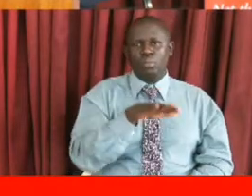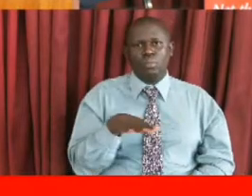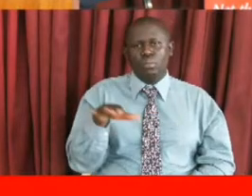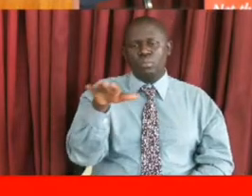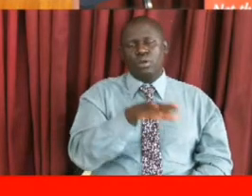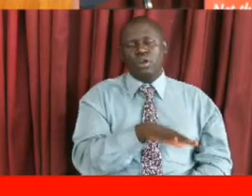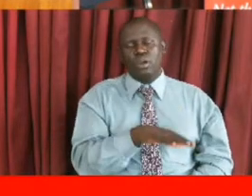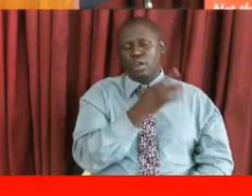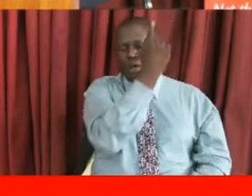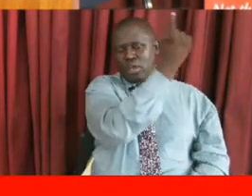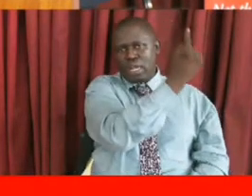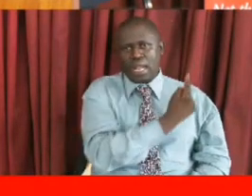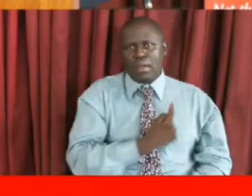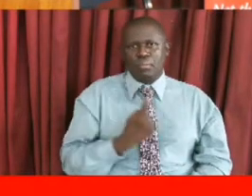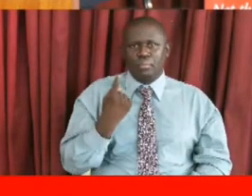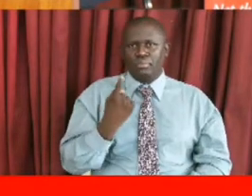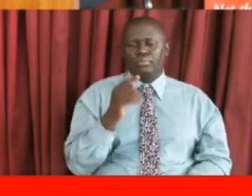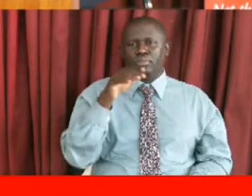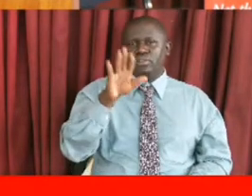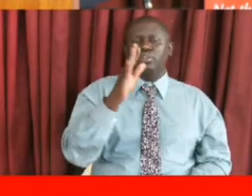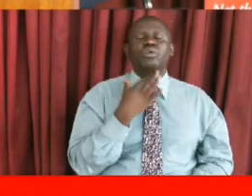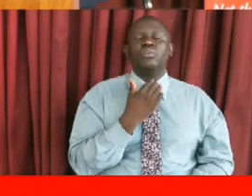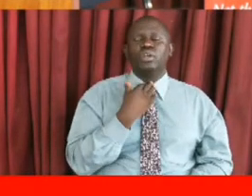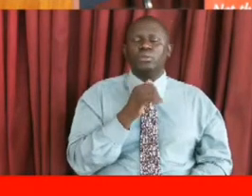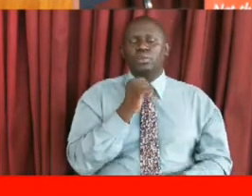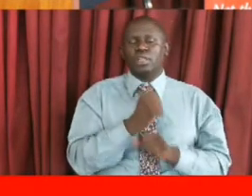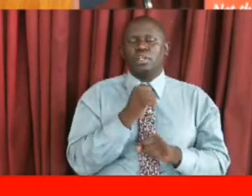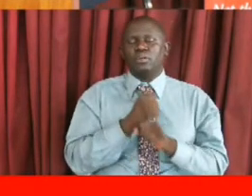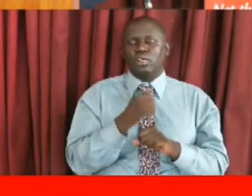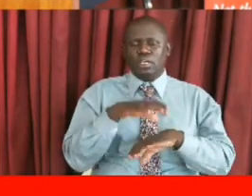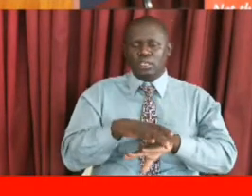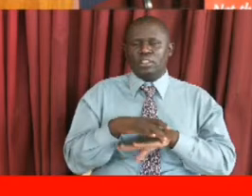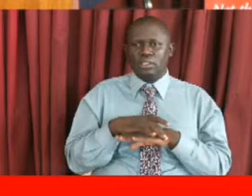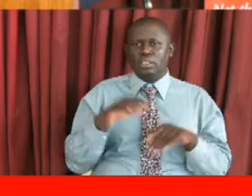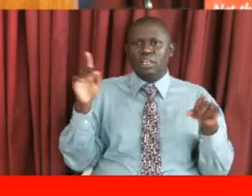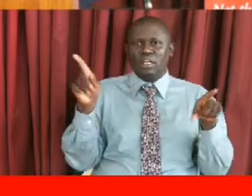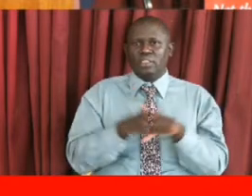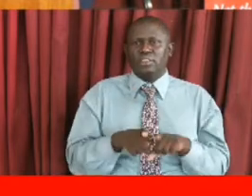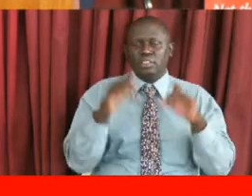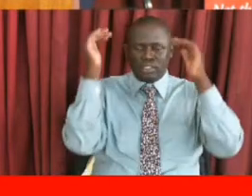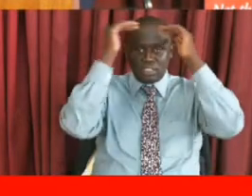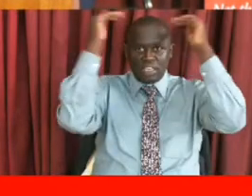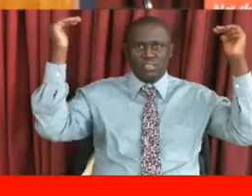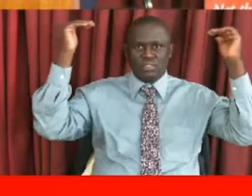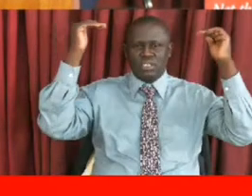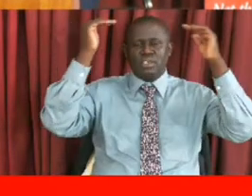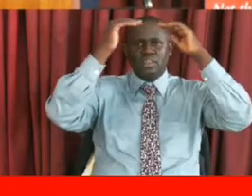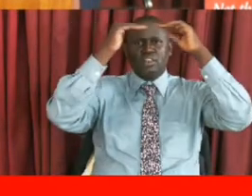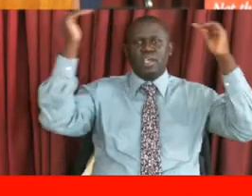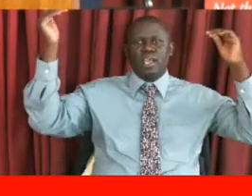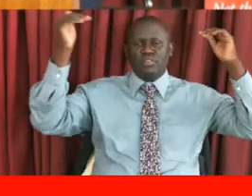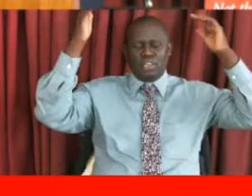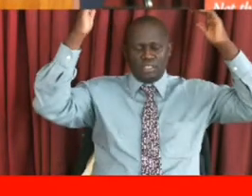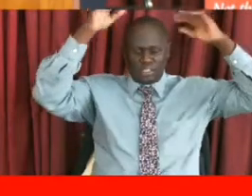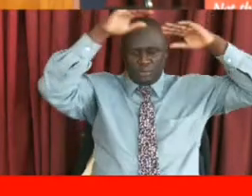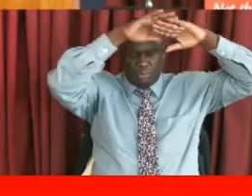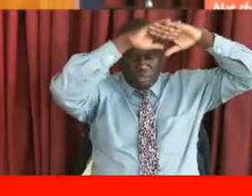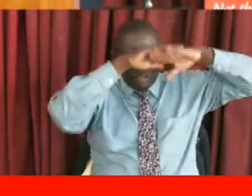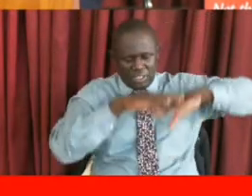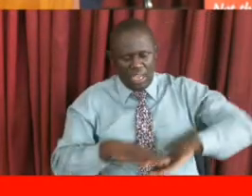th will be done in earth it is in heaven heaven is brought down